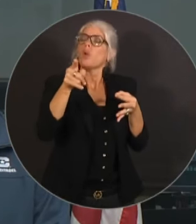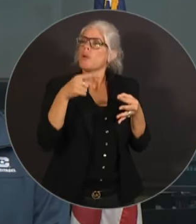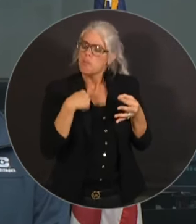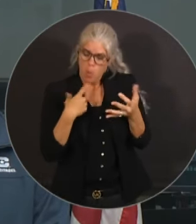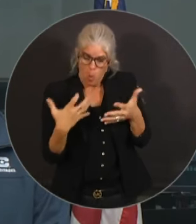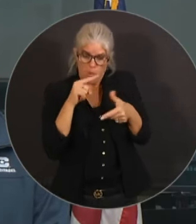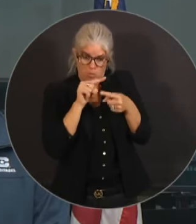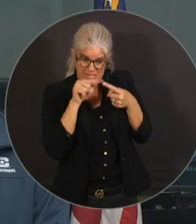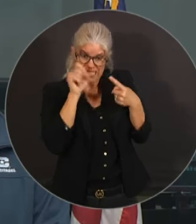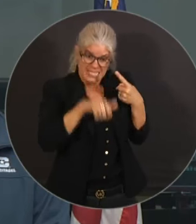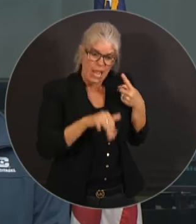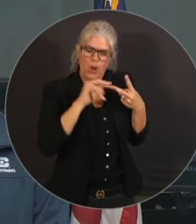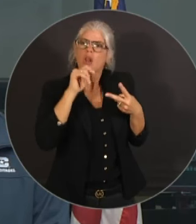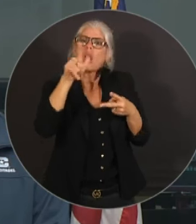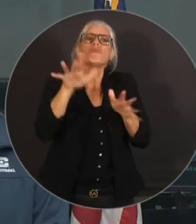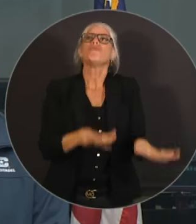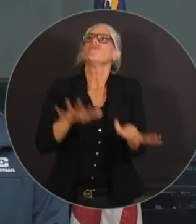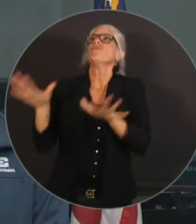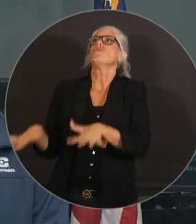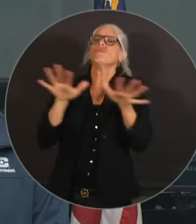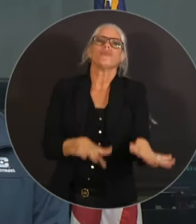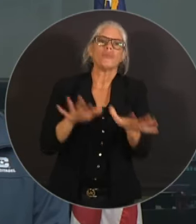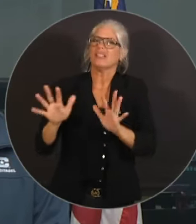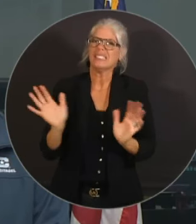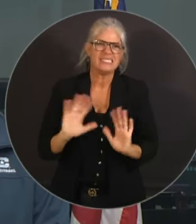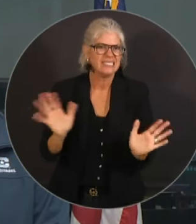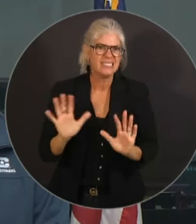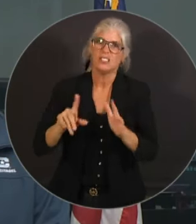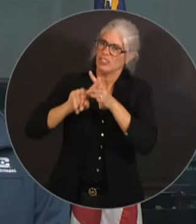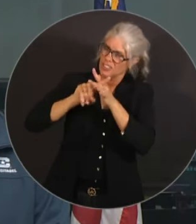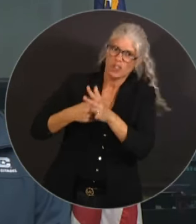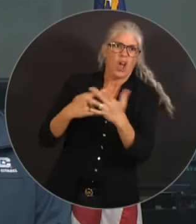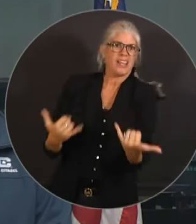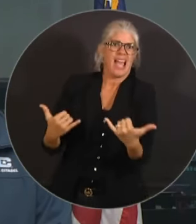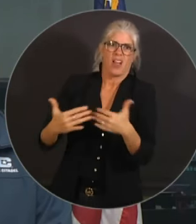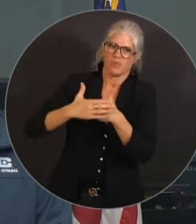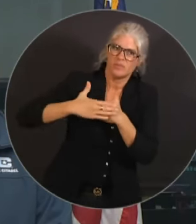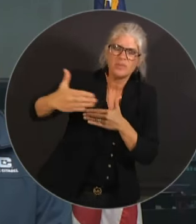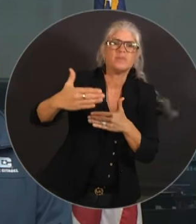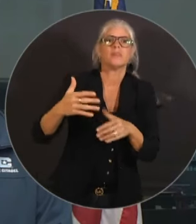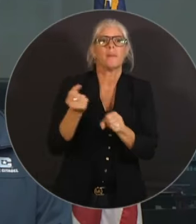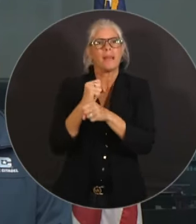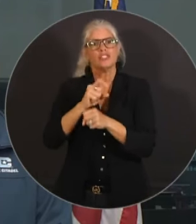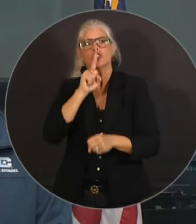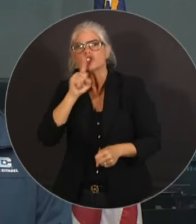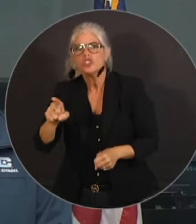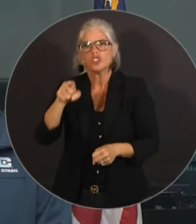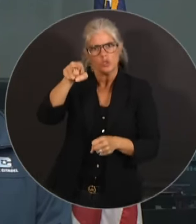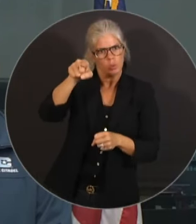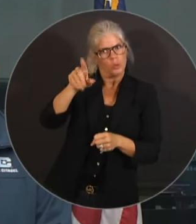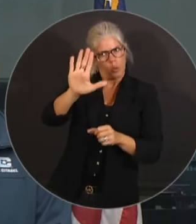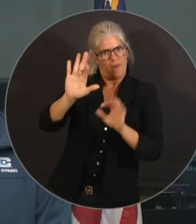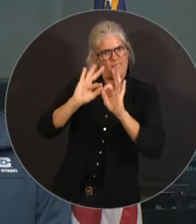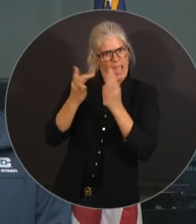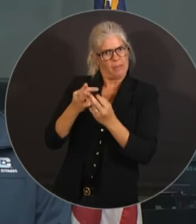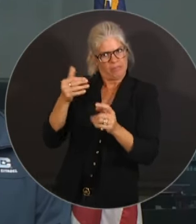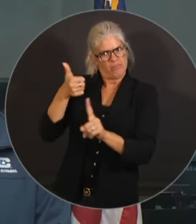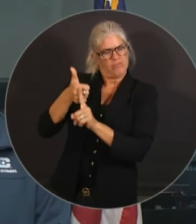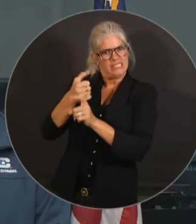So today is an important day to execute on the plans to make sure that you and your family are